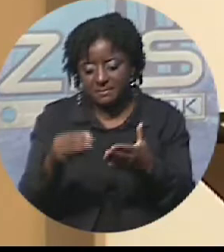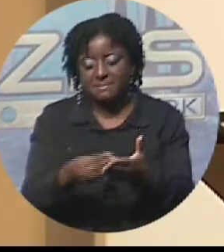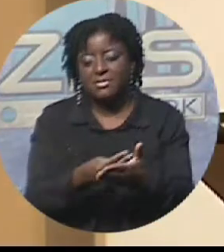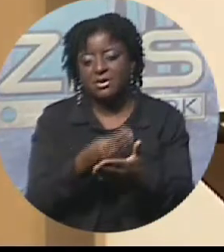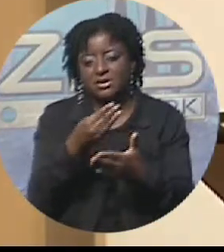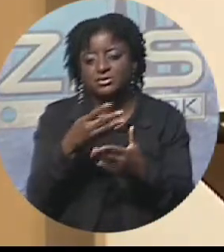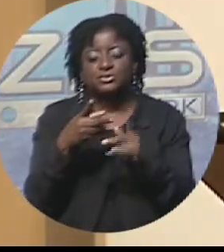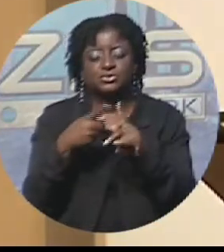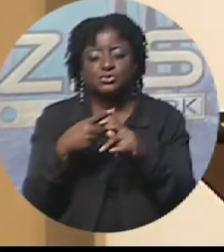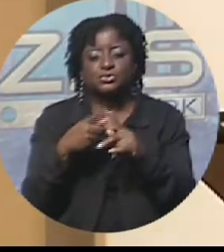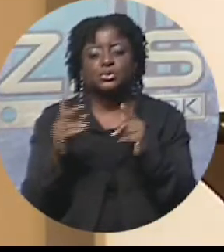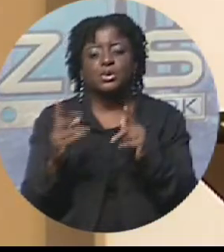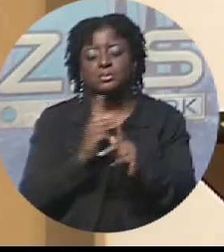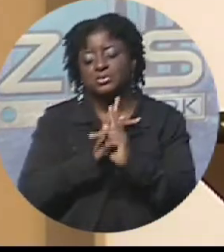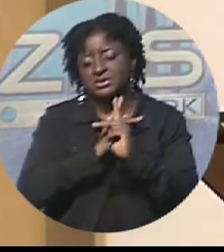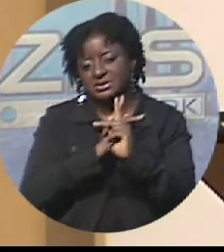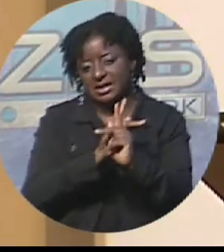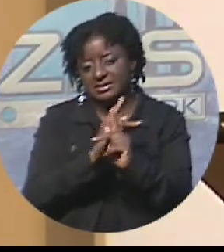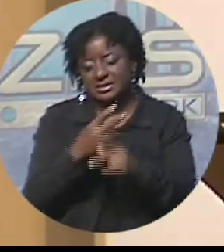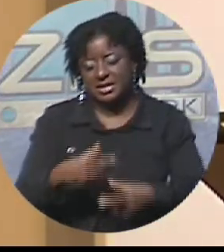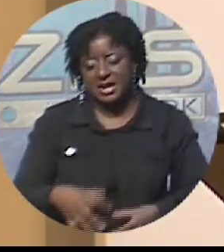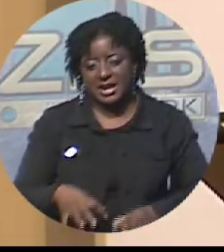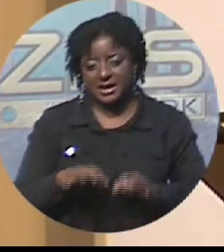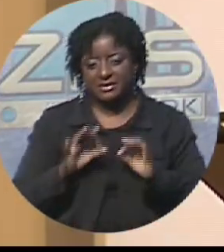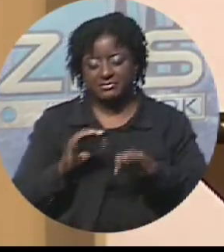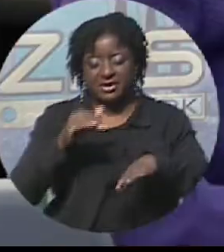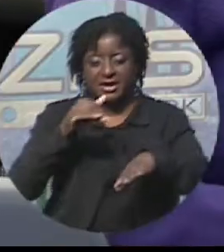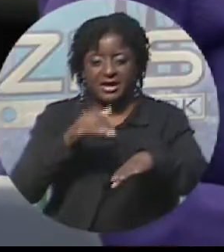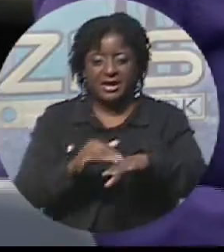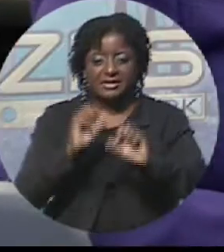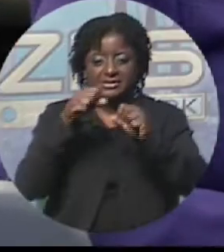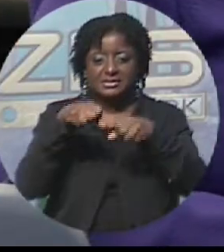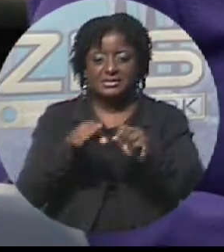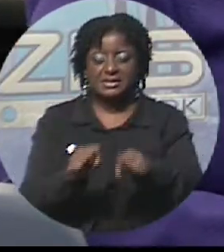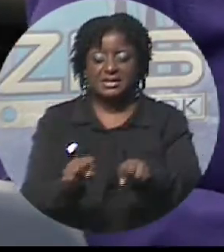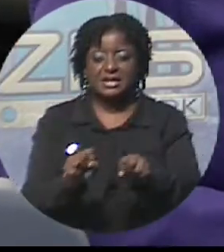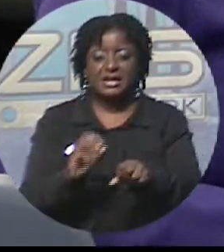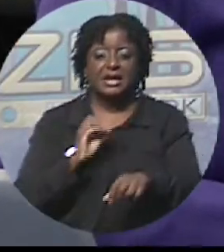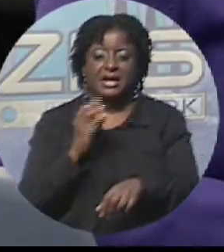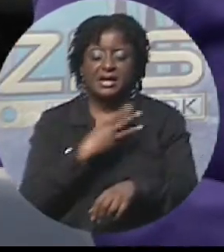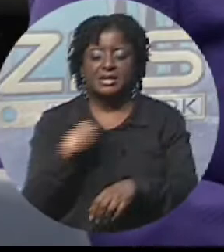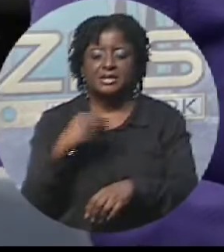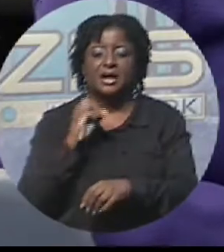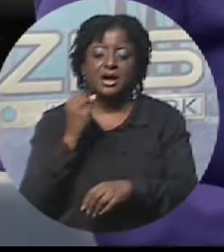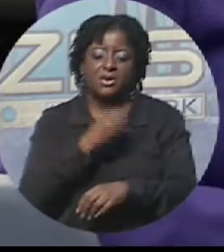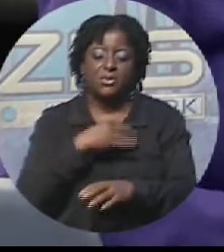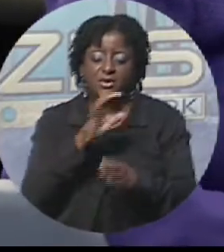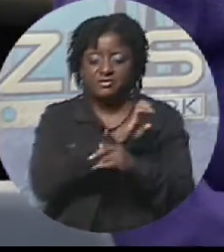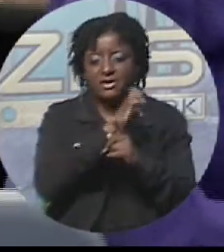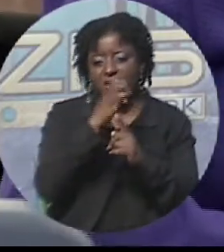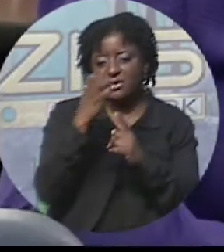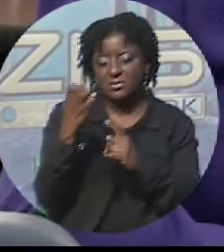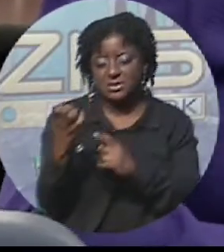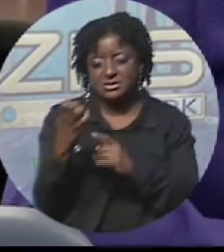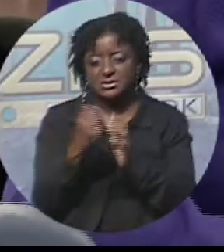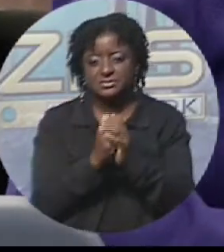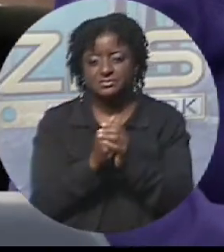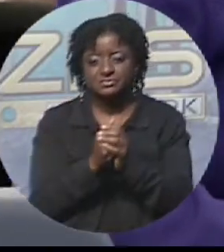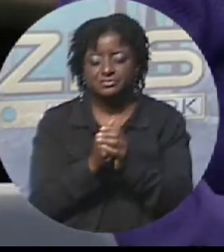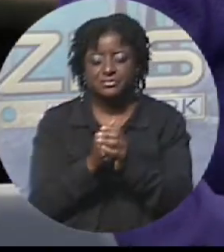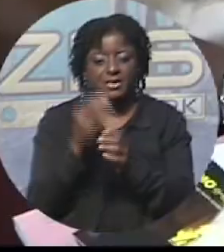protect life at sea and protect our environment. Minister of Transport and Aviation, the Honorable Glenys Hannah